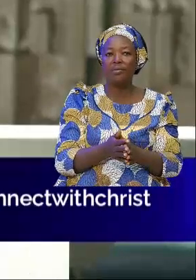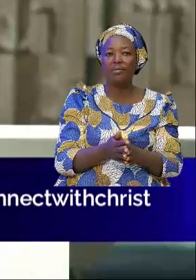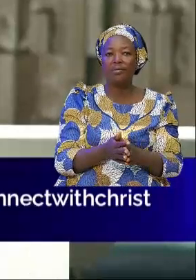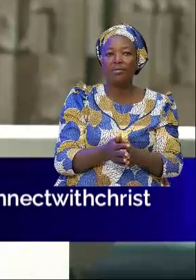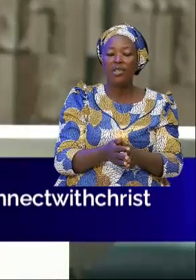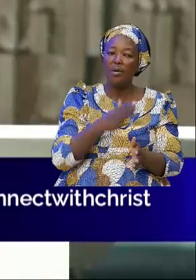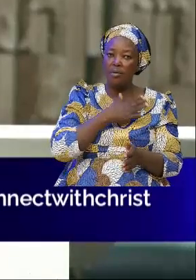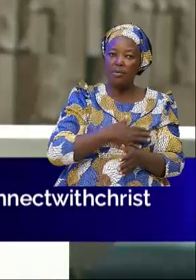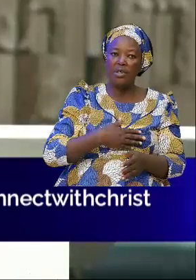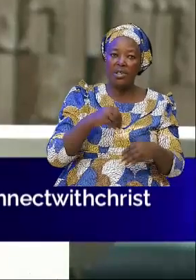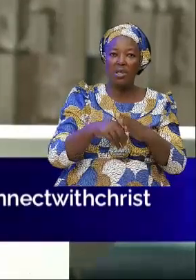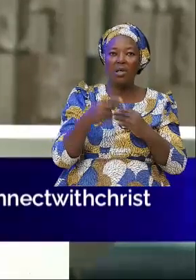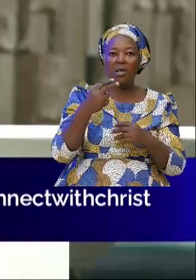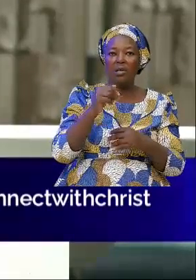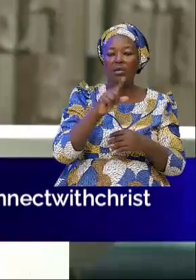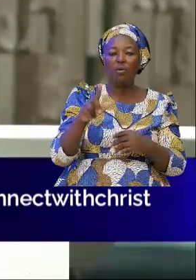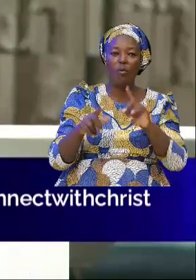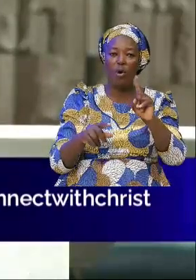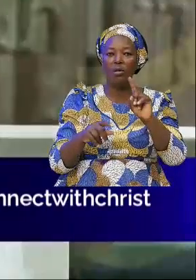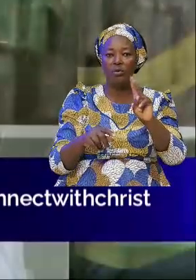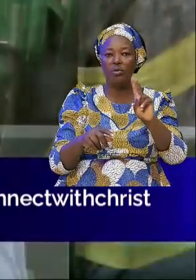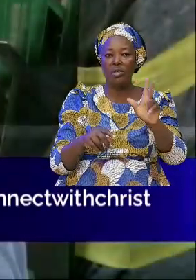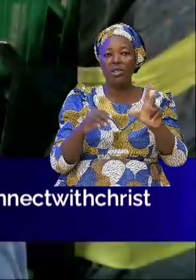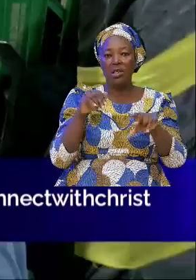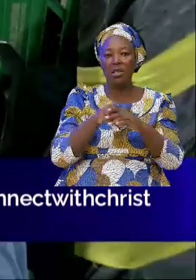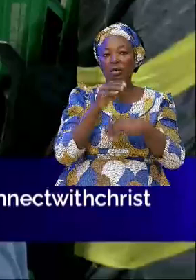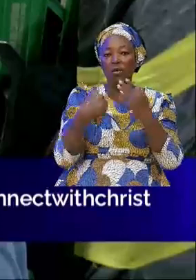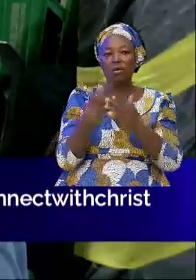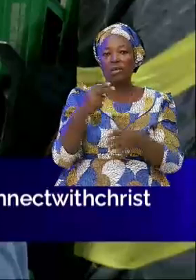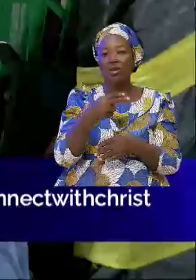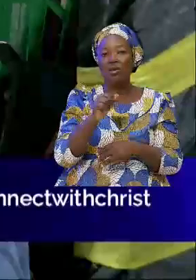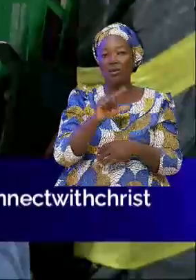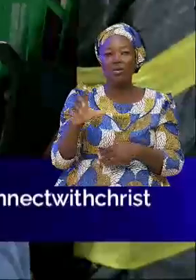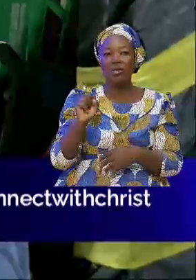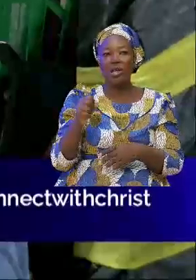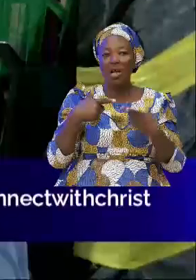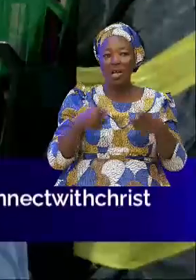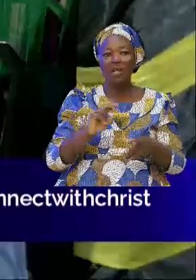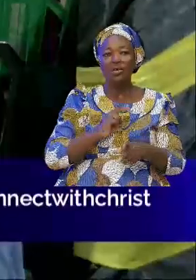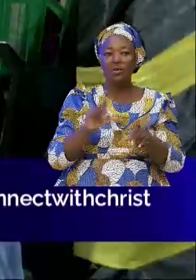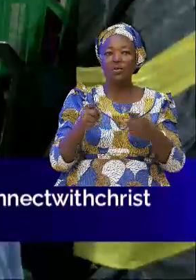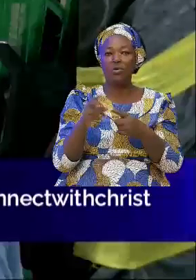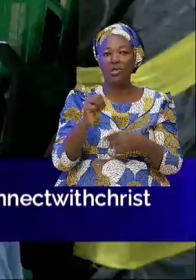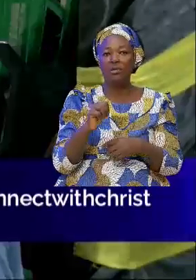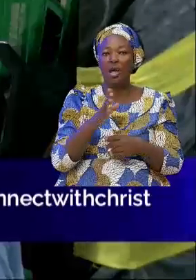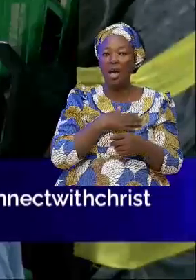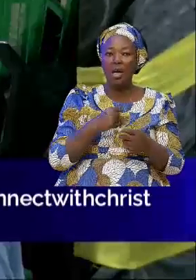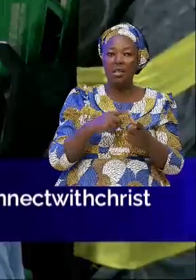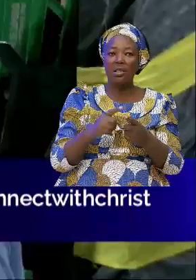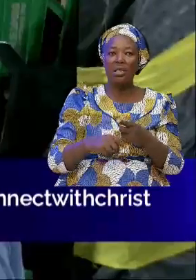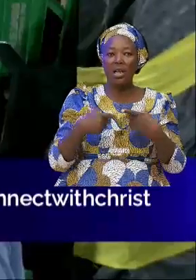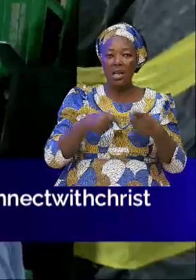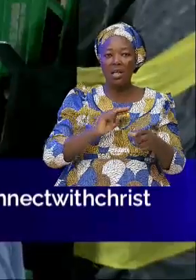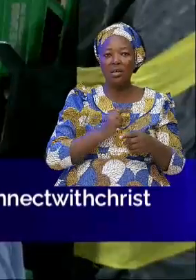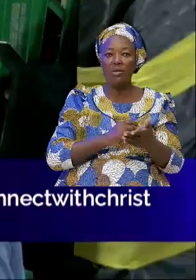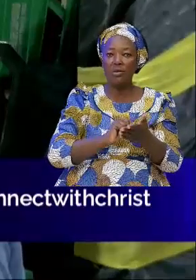is overlooked. Please, in hall 1, 2, 3, in all the halls,